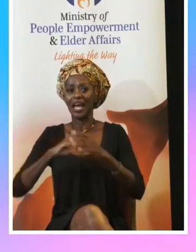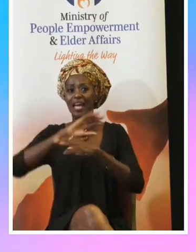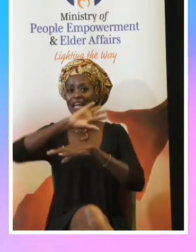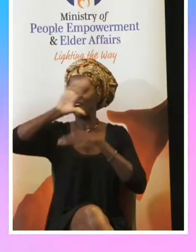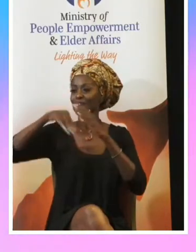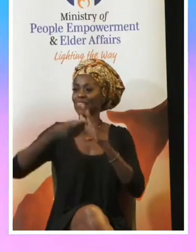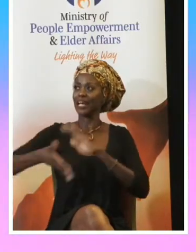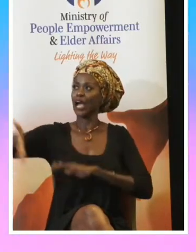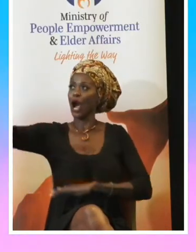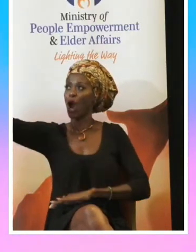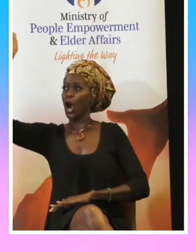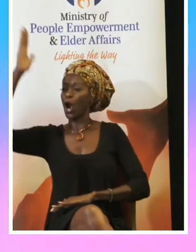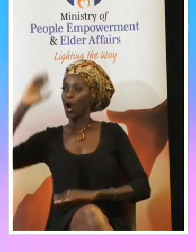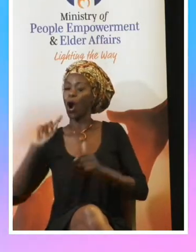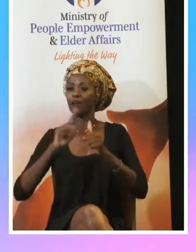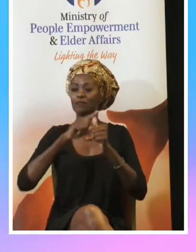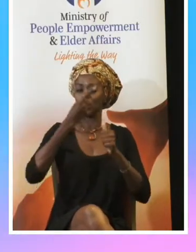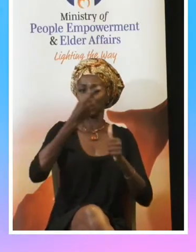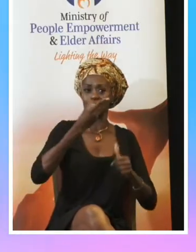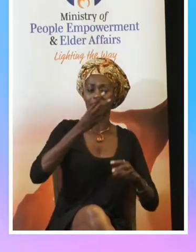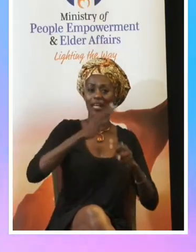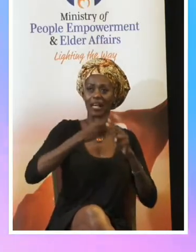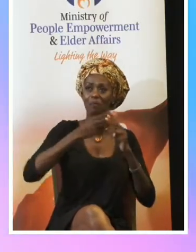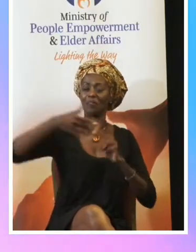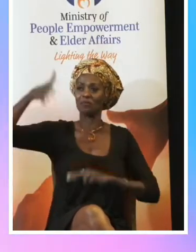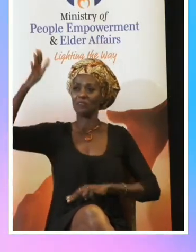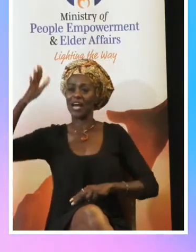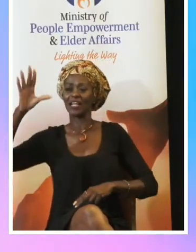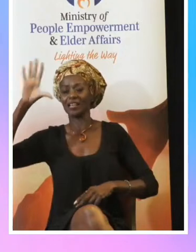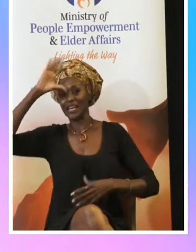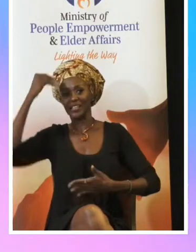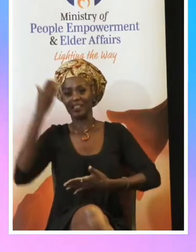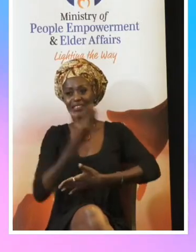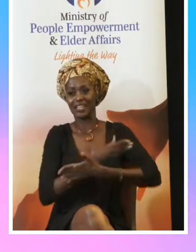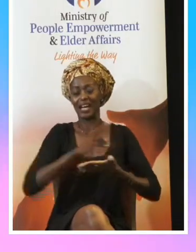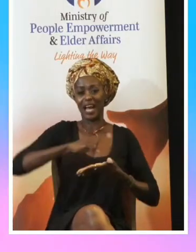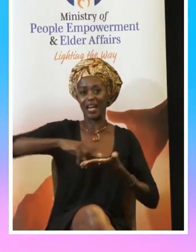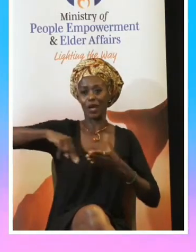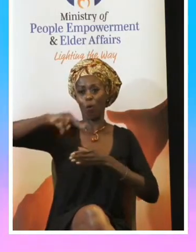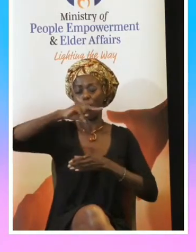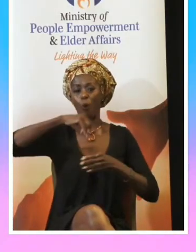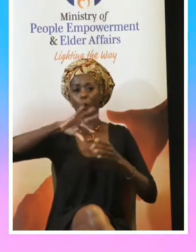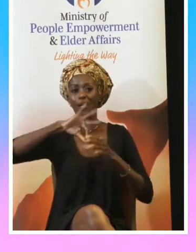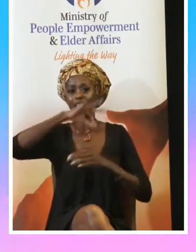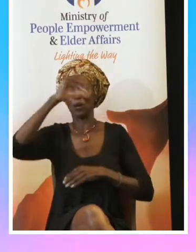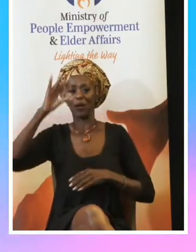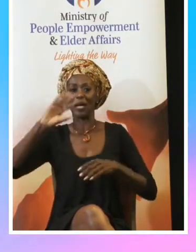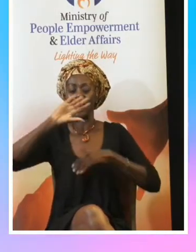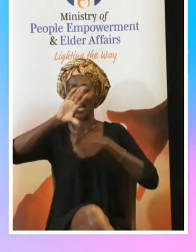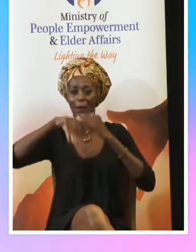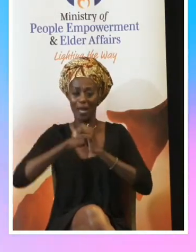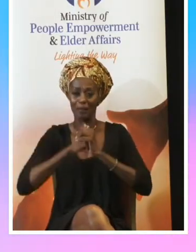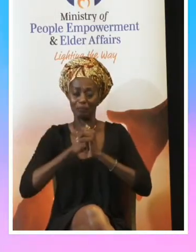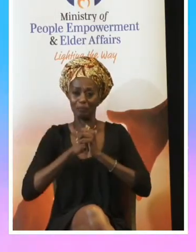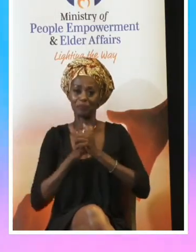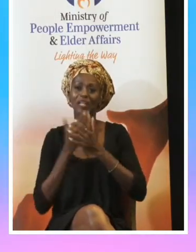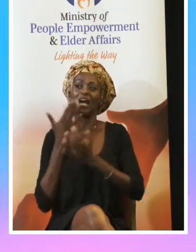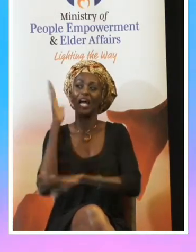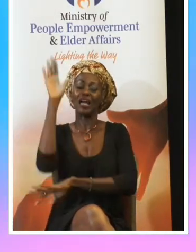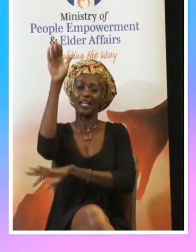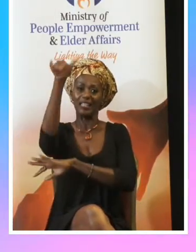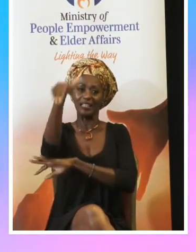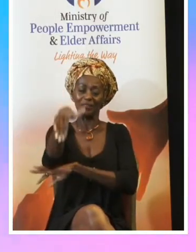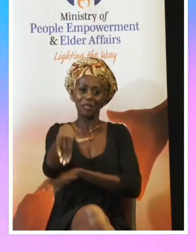in the name of the Father, and the Son, and the Holy Spirit, one God, amen. Amen. Good evening to